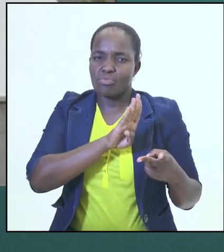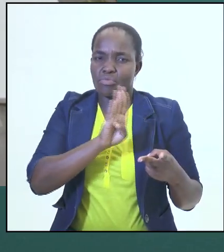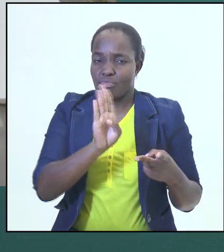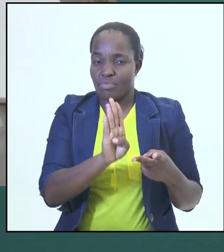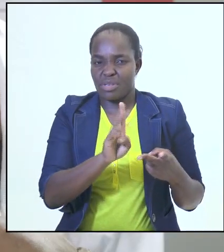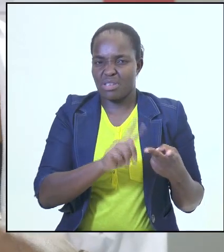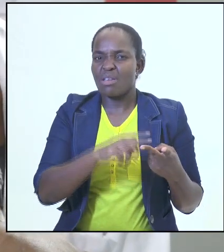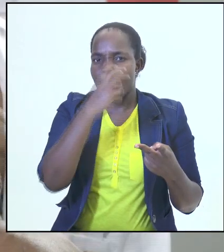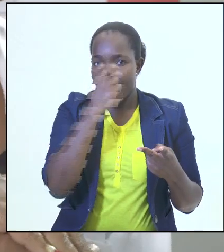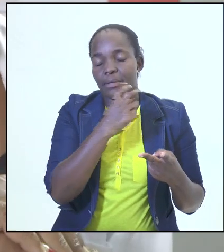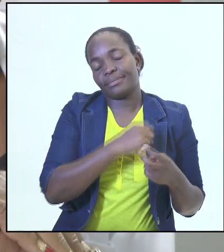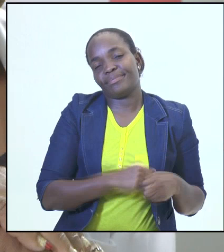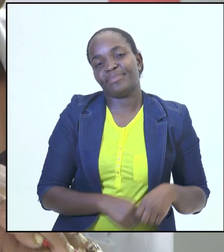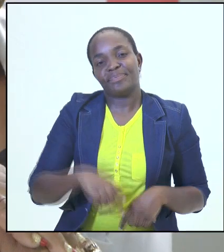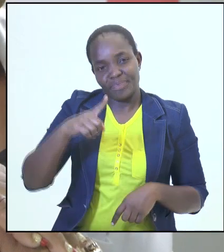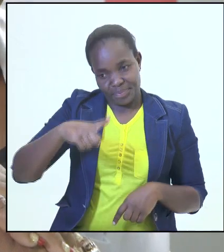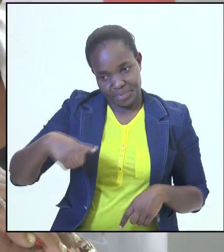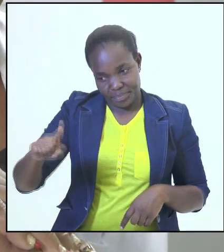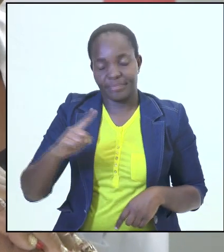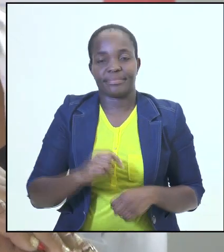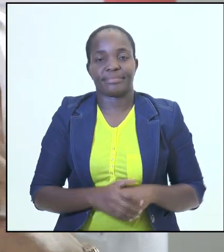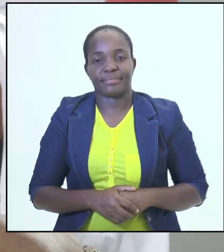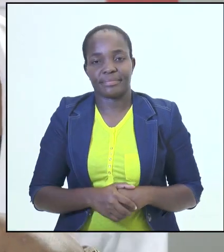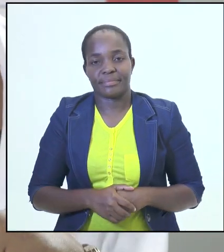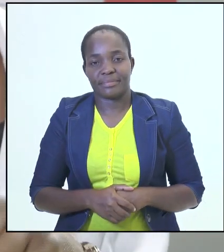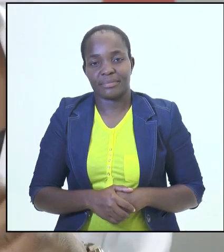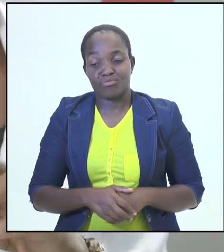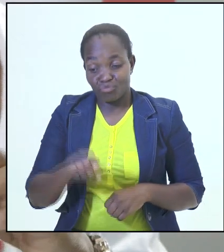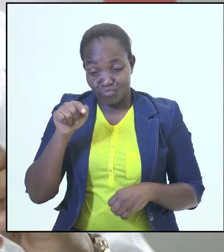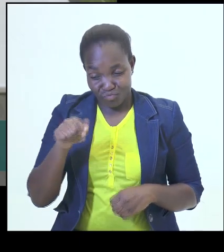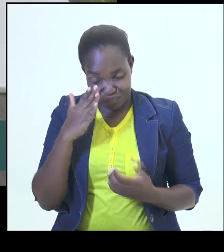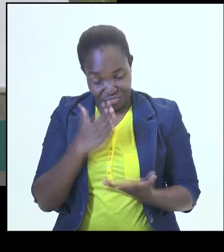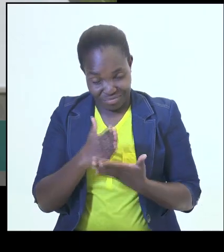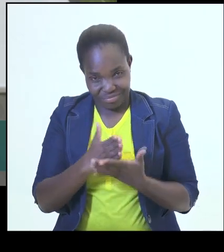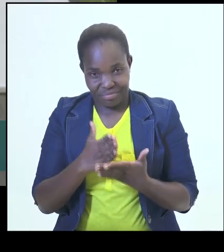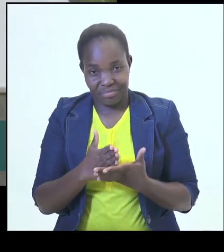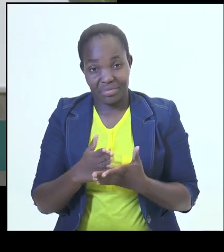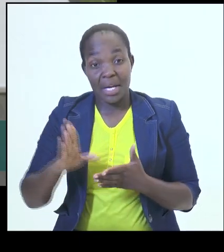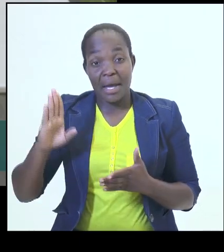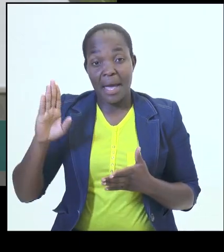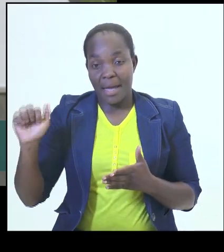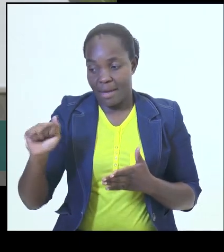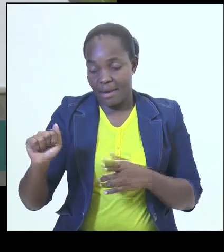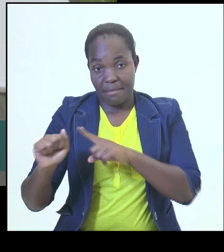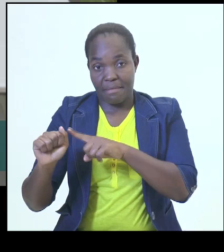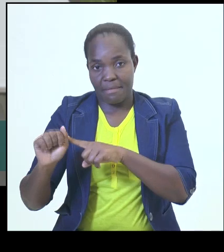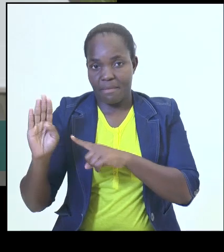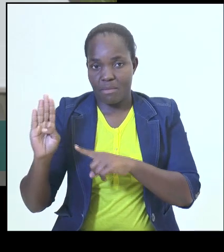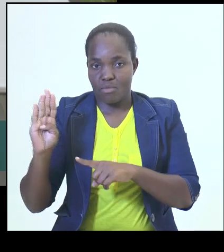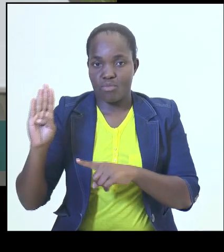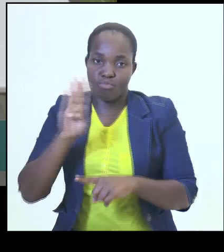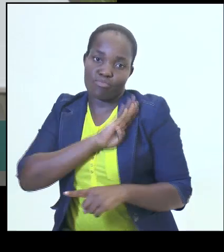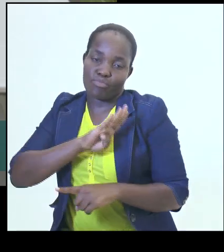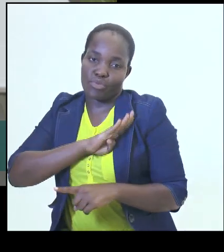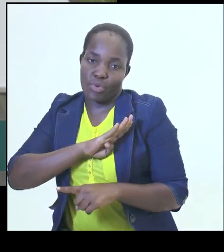turned black. Good observation, dear biology student. Indeed, leaf A is brown, as it was in the